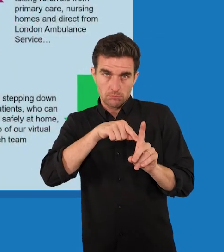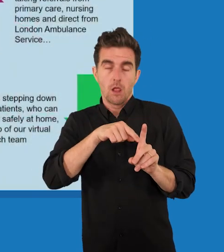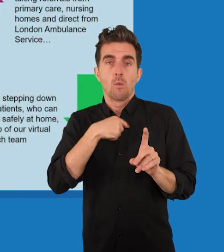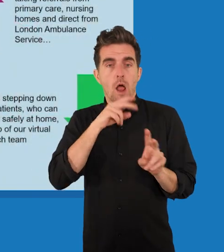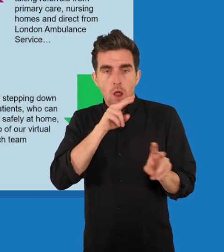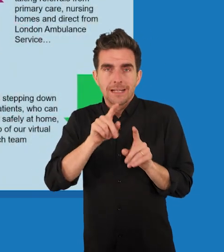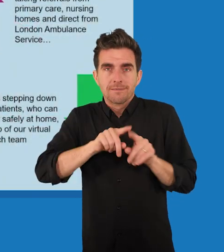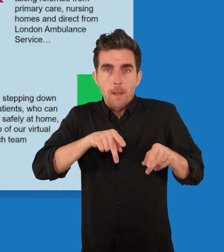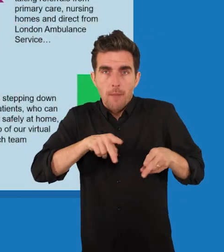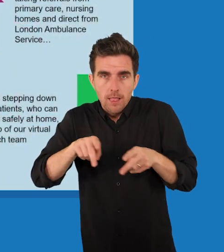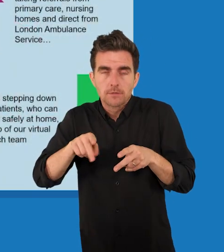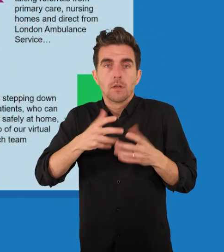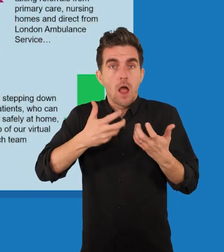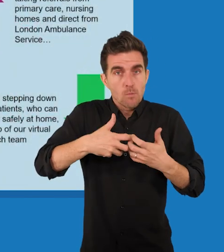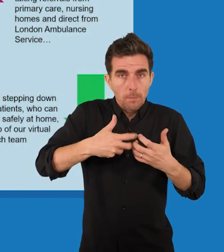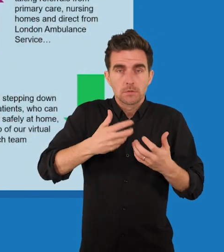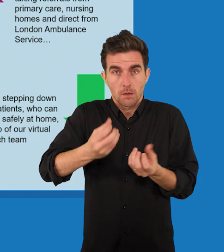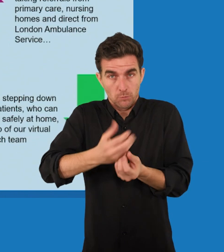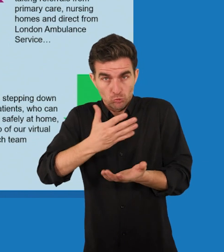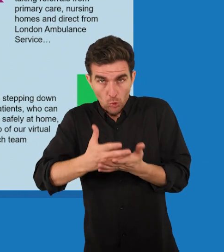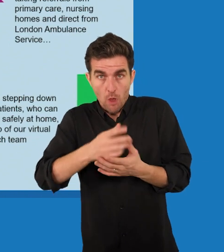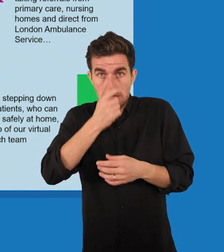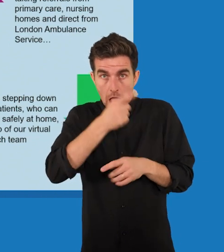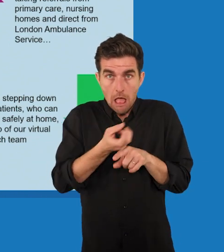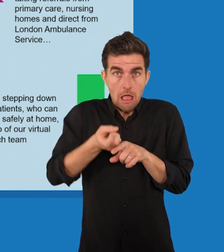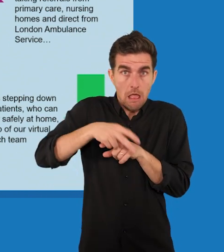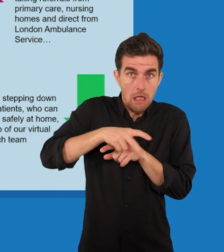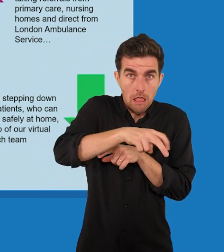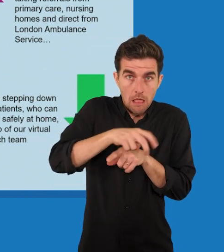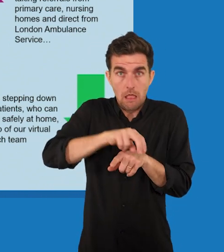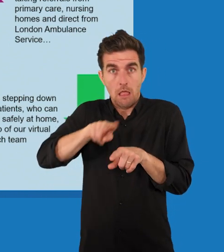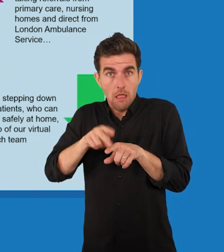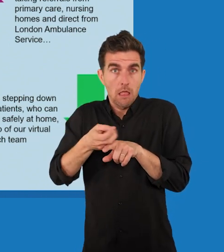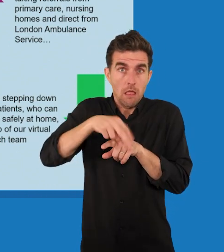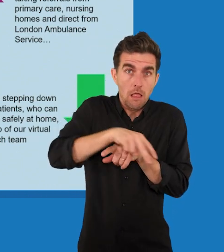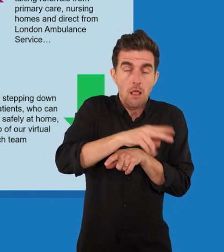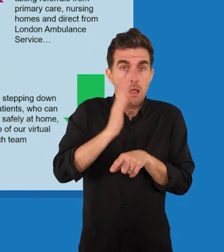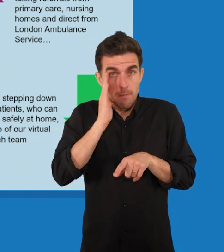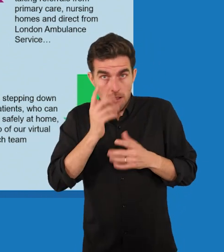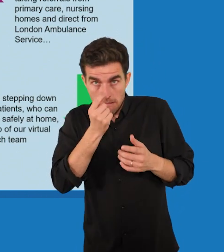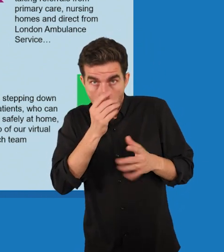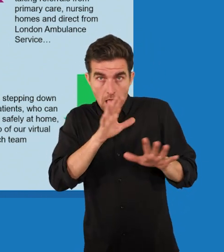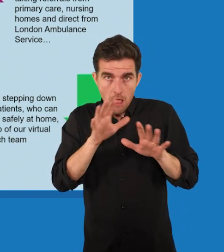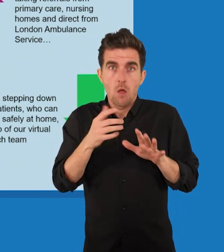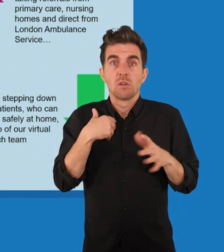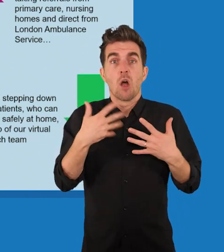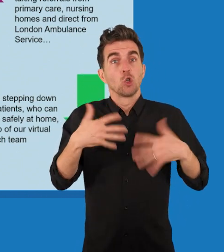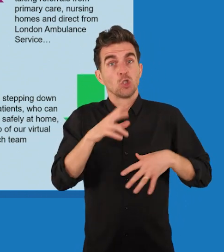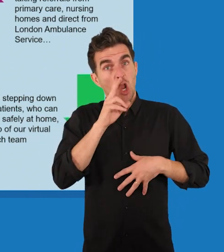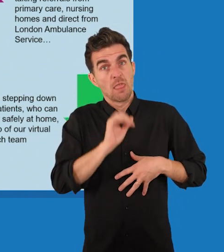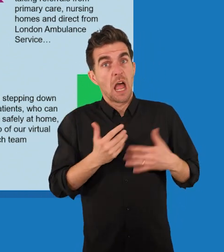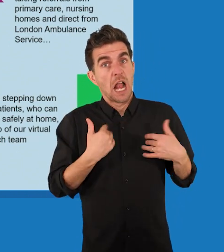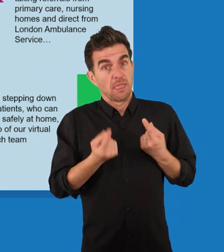at home. So we look in their fridge, we look at their equipment, we make sure they can get on and off their bed. Because actually we don't just look at their